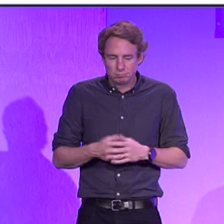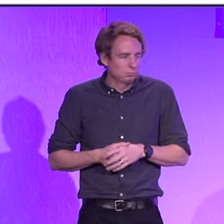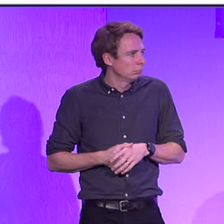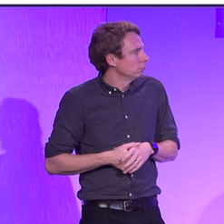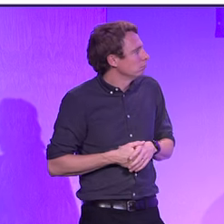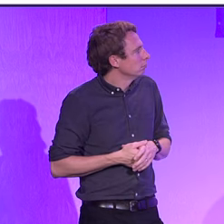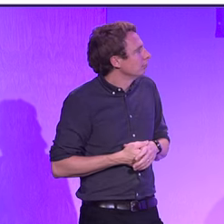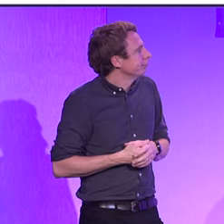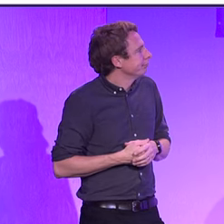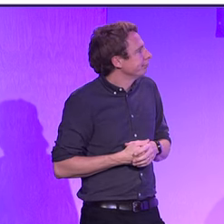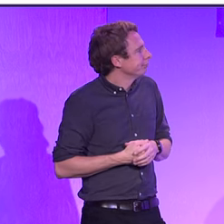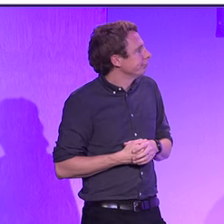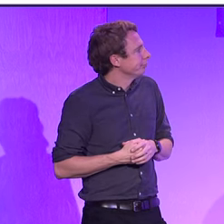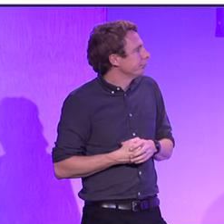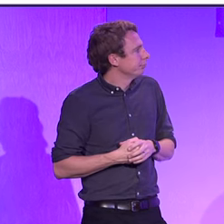things that don't.